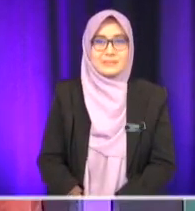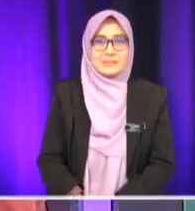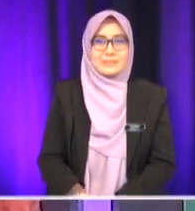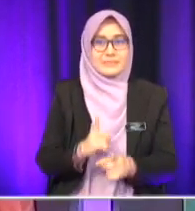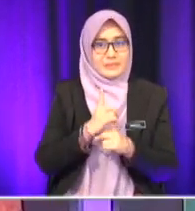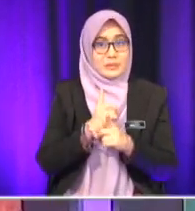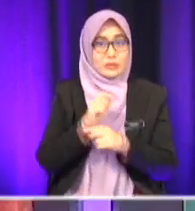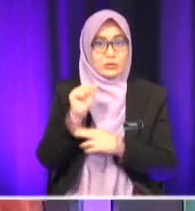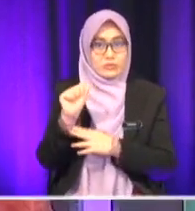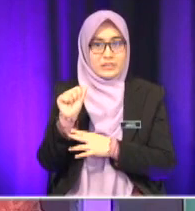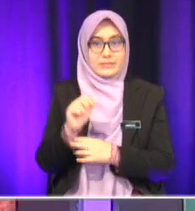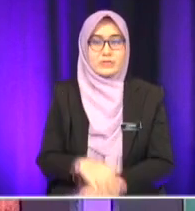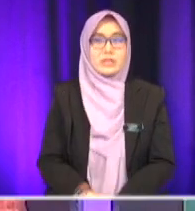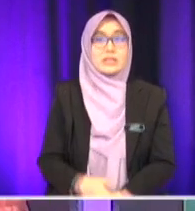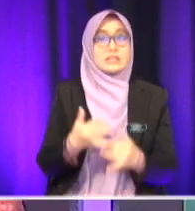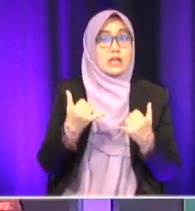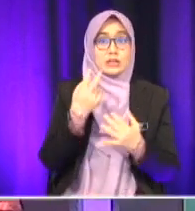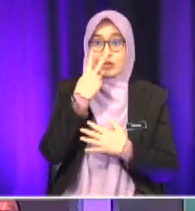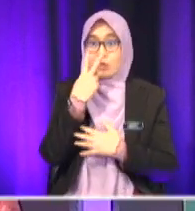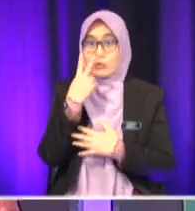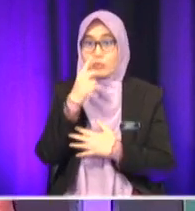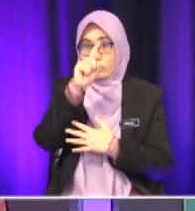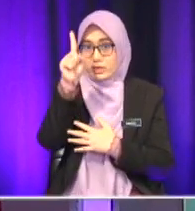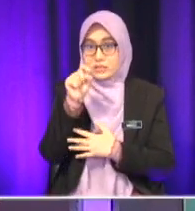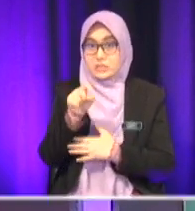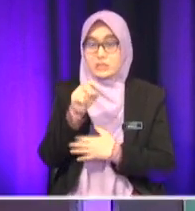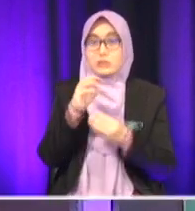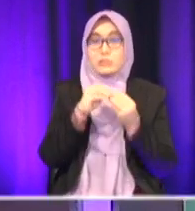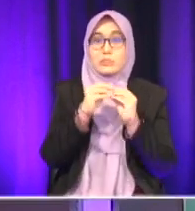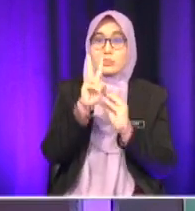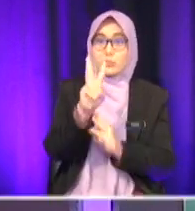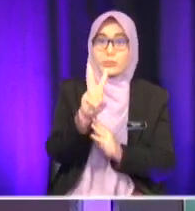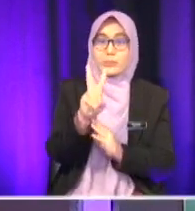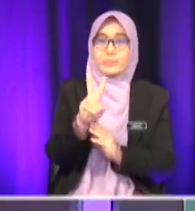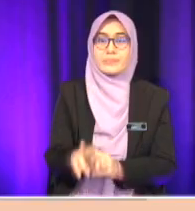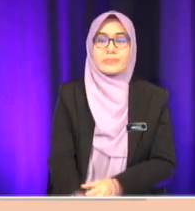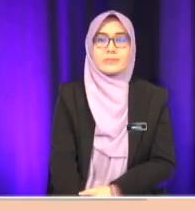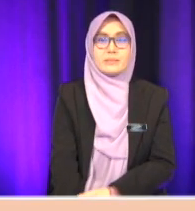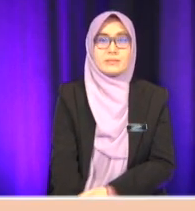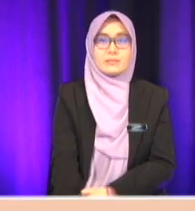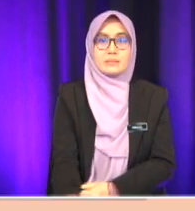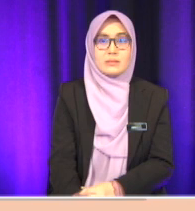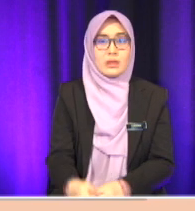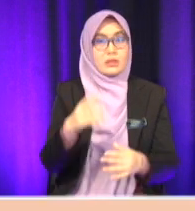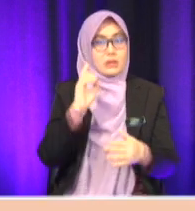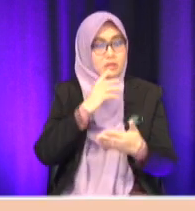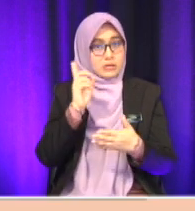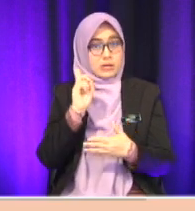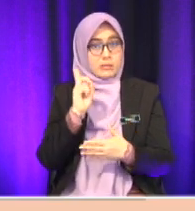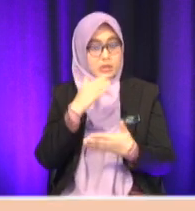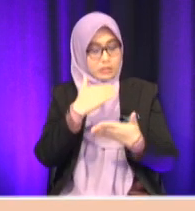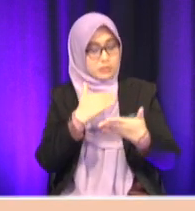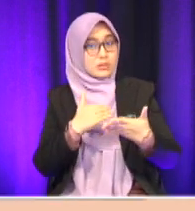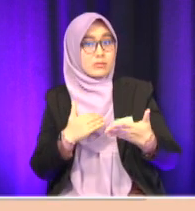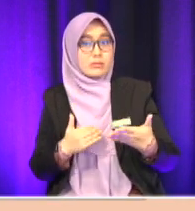we try question number 2? Okay. Okay. Which statement is true